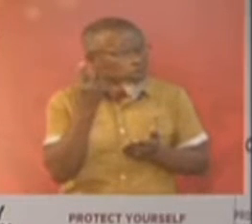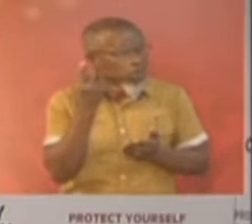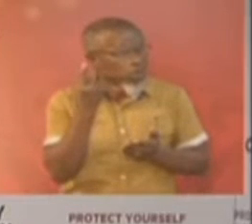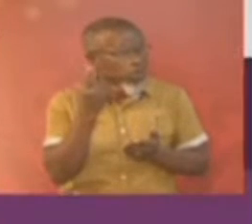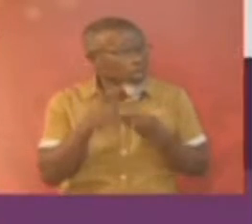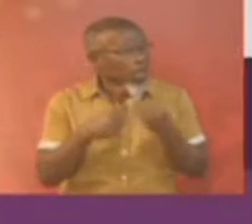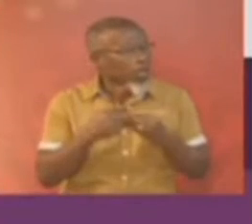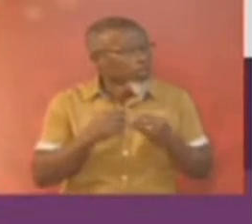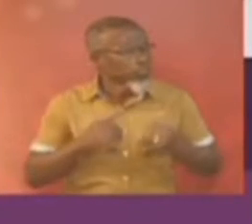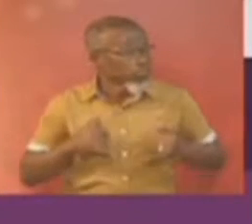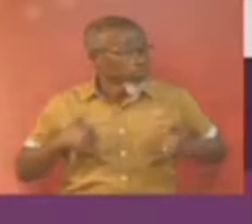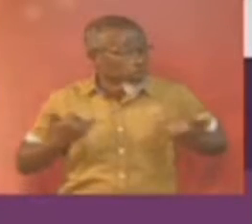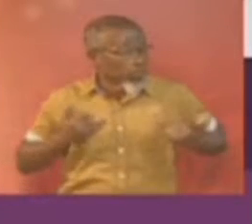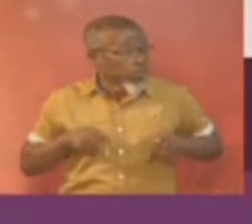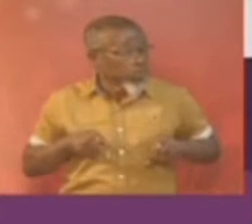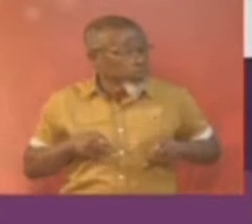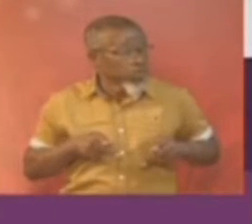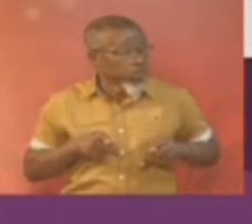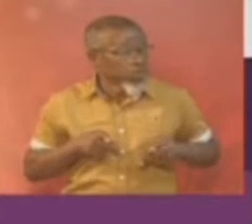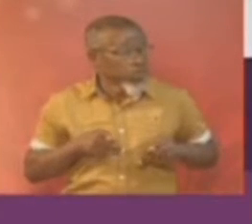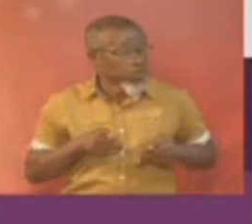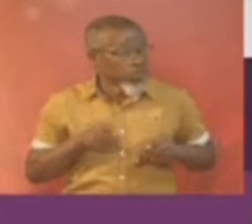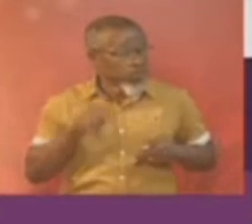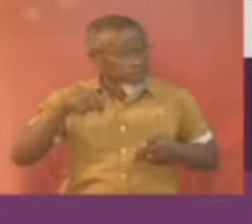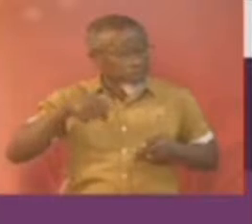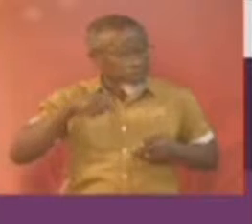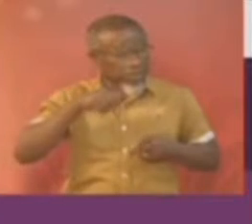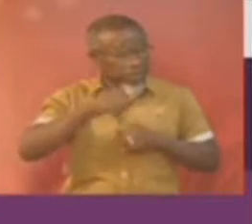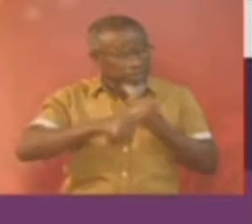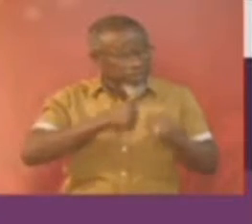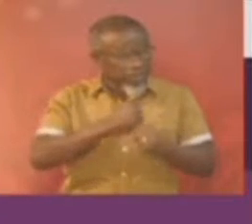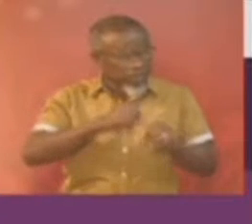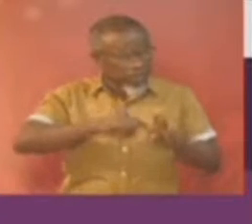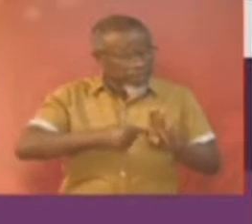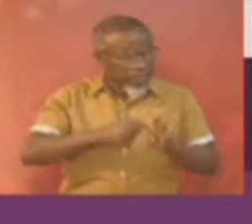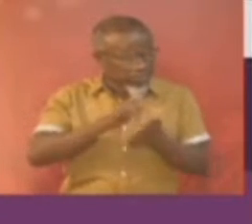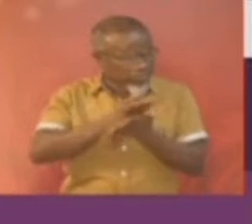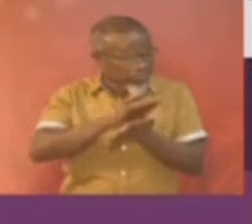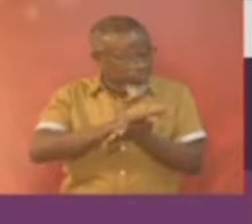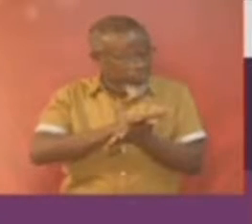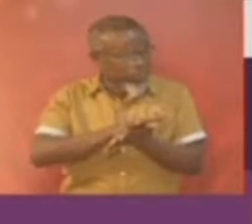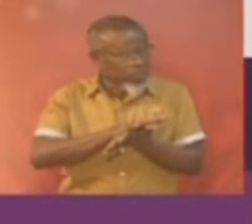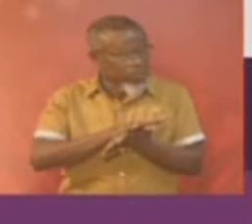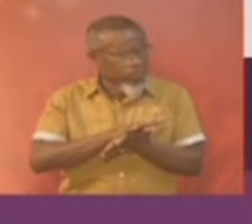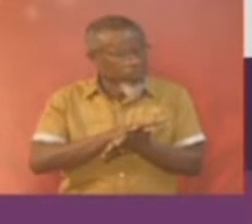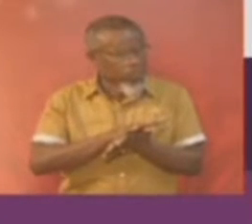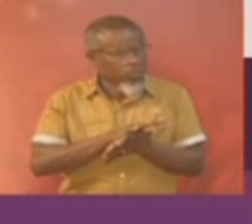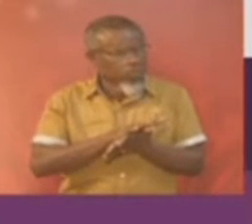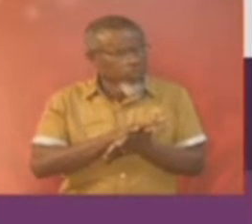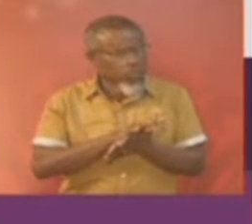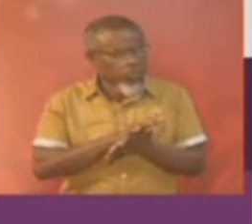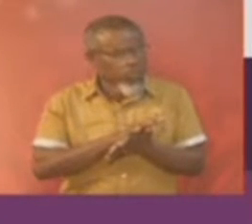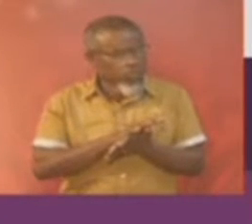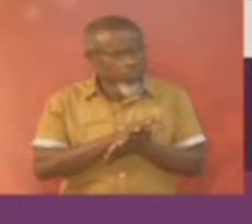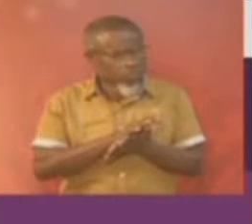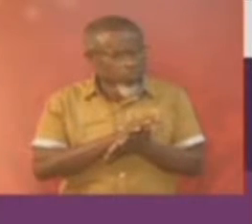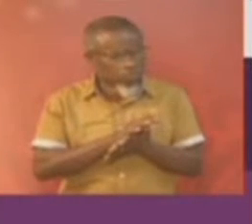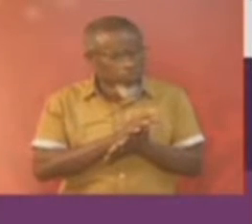the start of the academic year this year. You spoke to young people, the numbers are